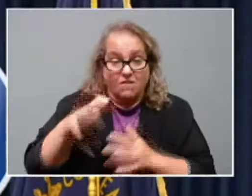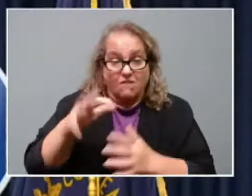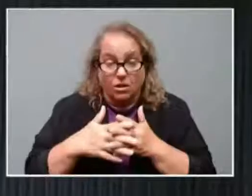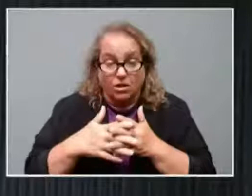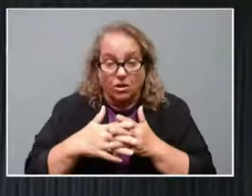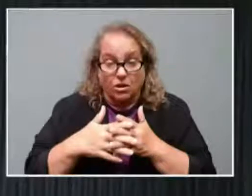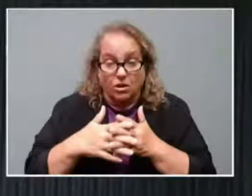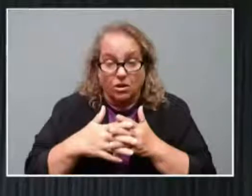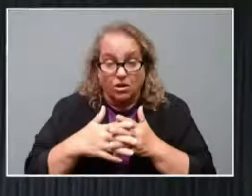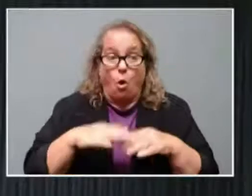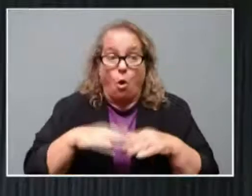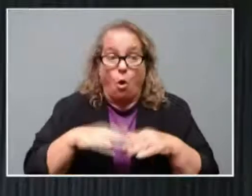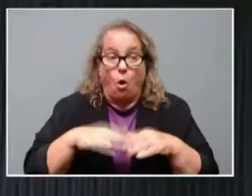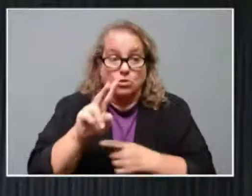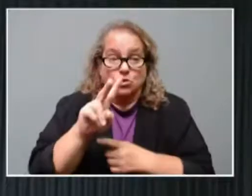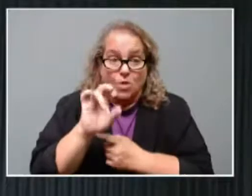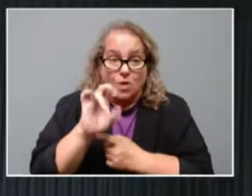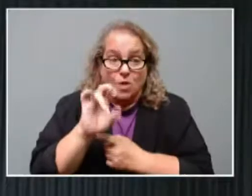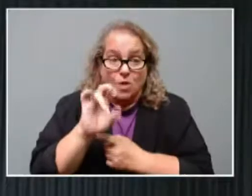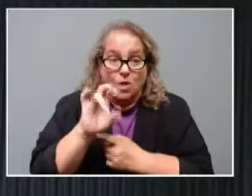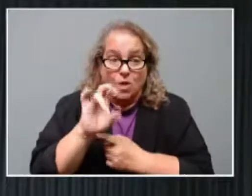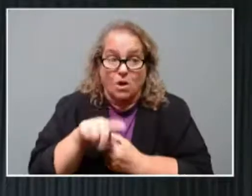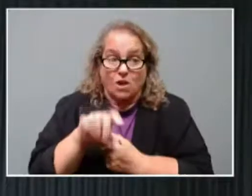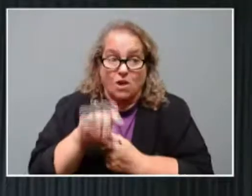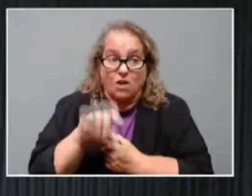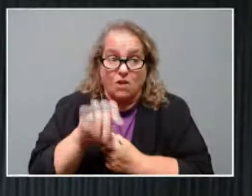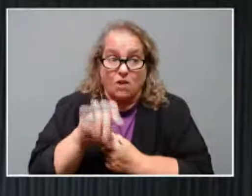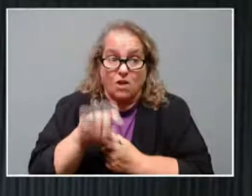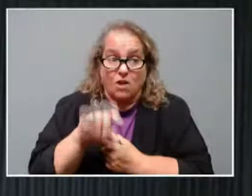of Pro Ace plant in Bourbon County.